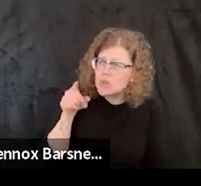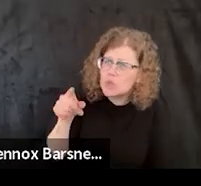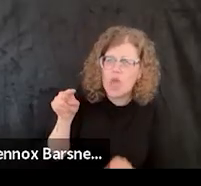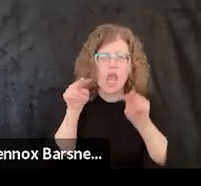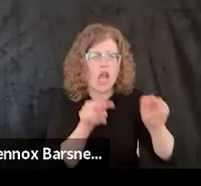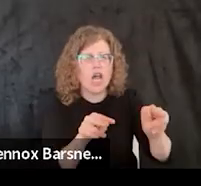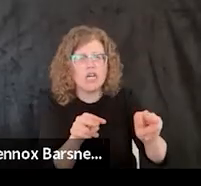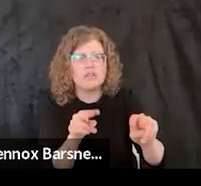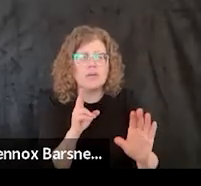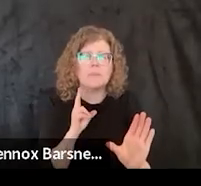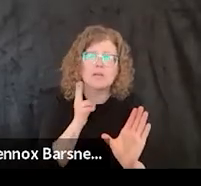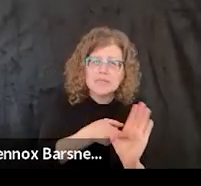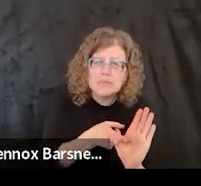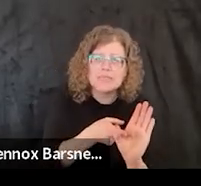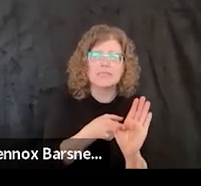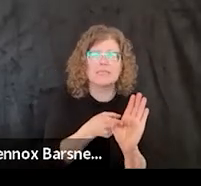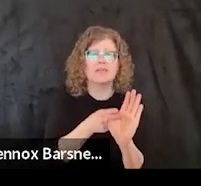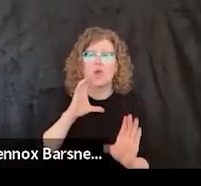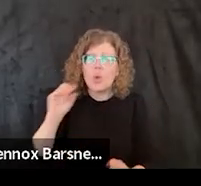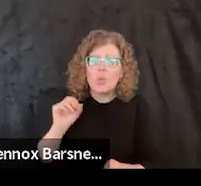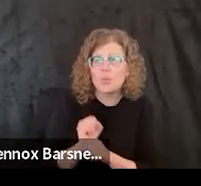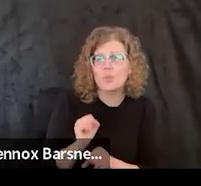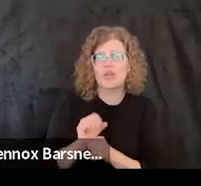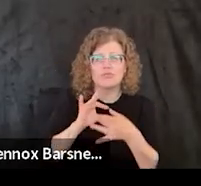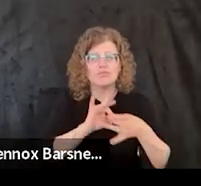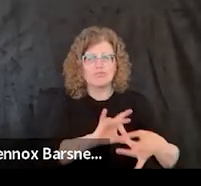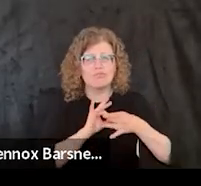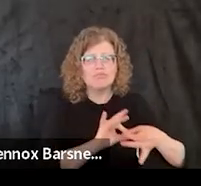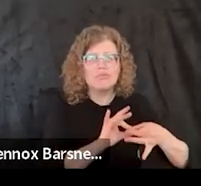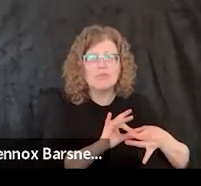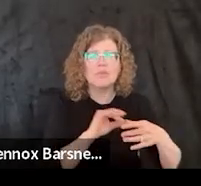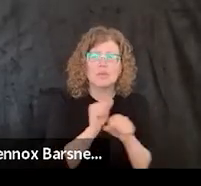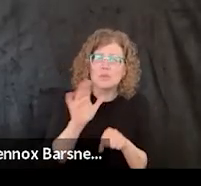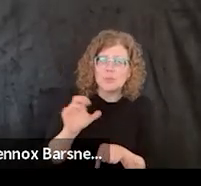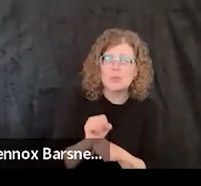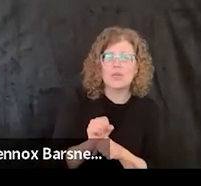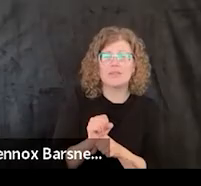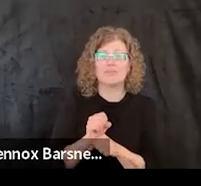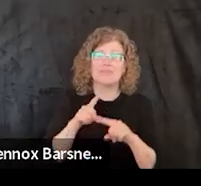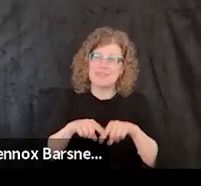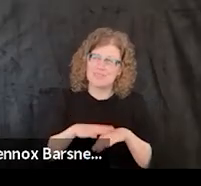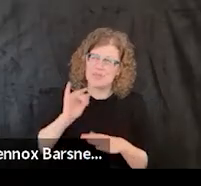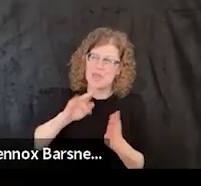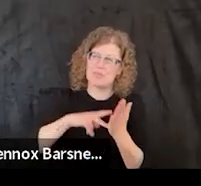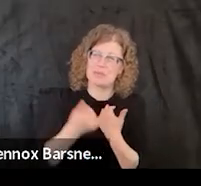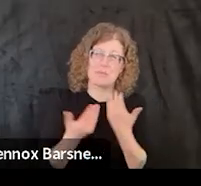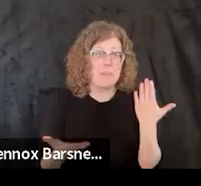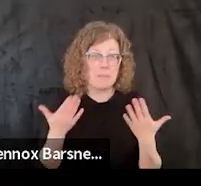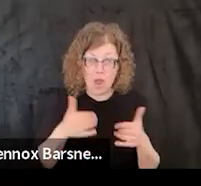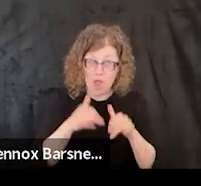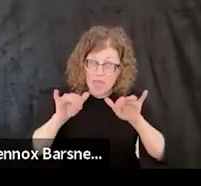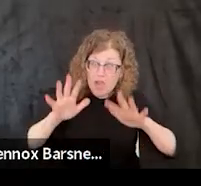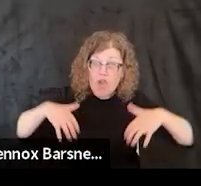engage, or benefit from your work. Depending on your project, this may include audiences,